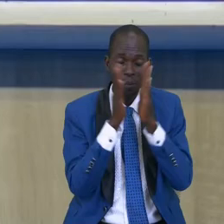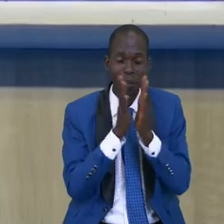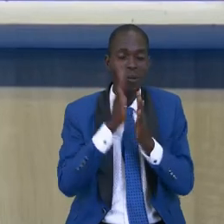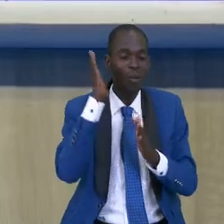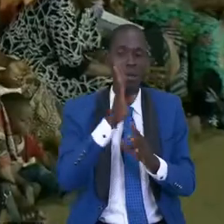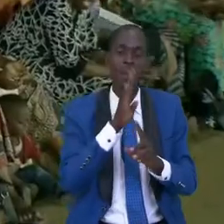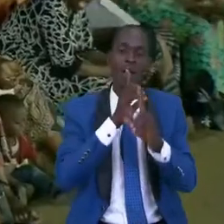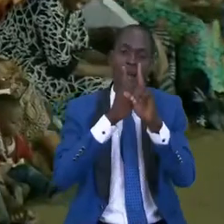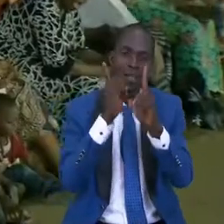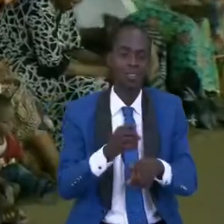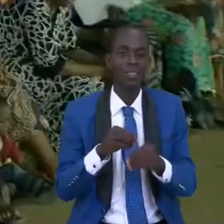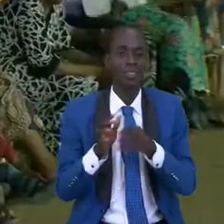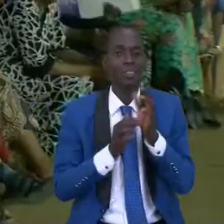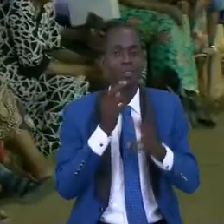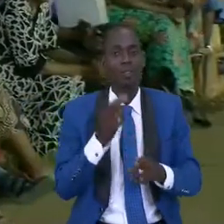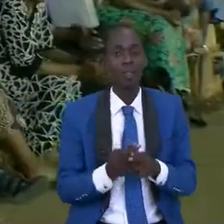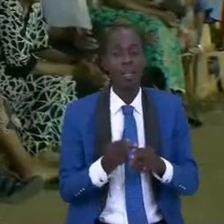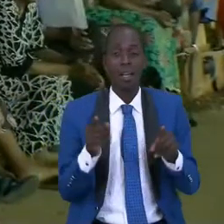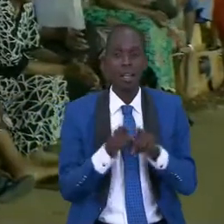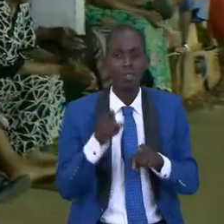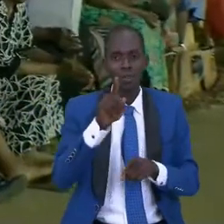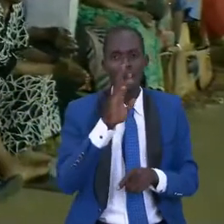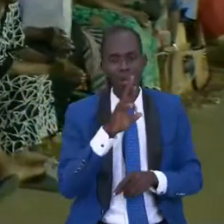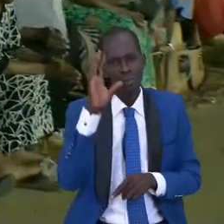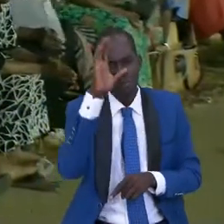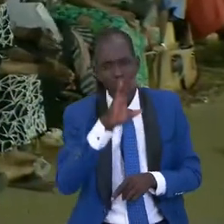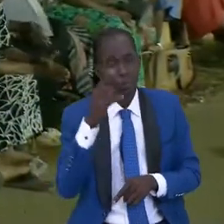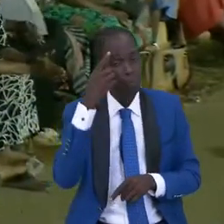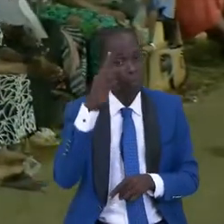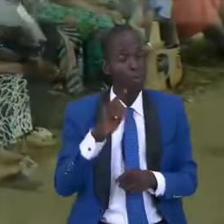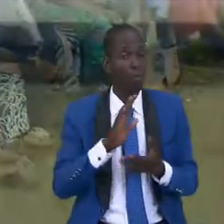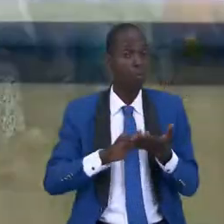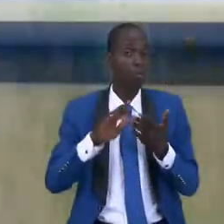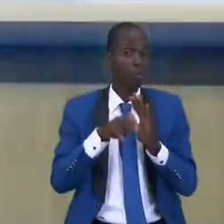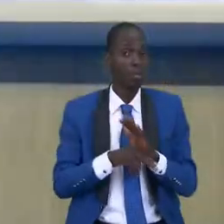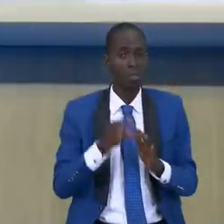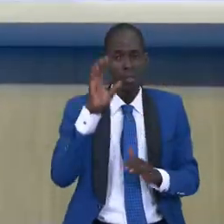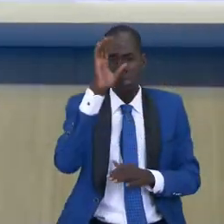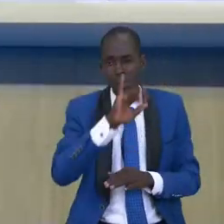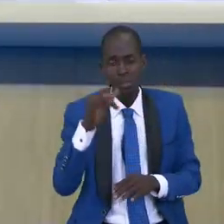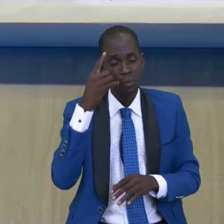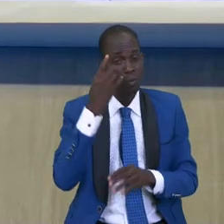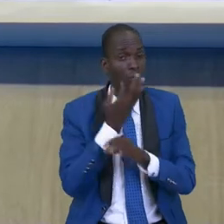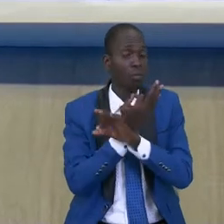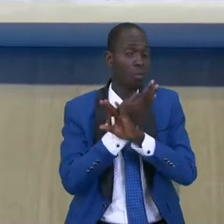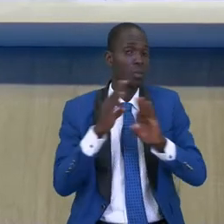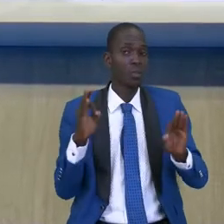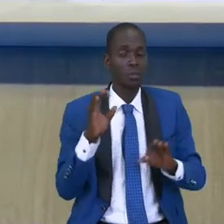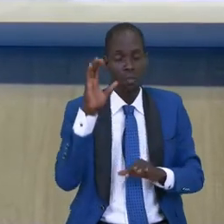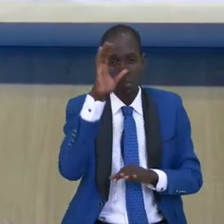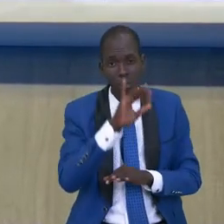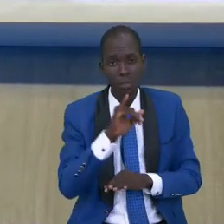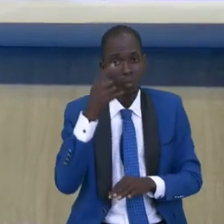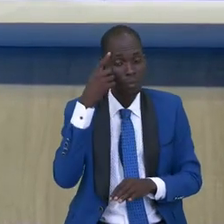answered. As we are seeking forgiveness and seeking freedom and